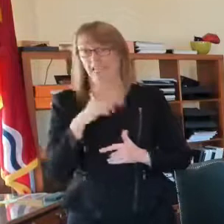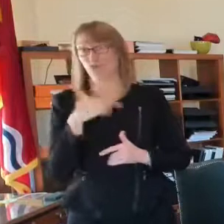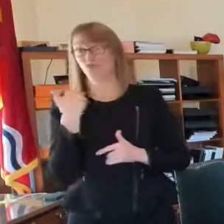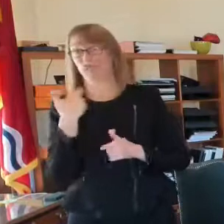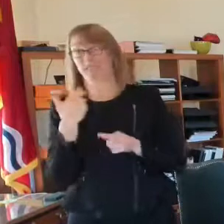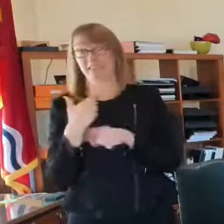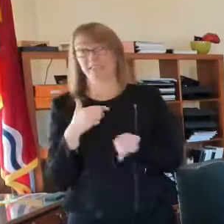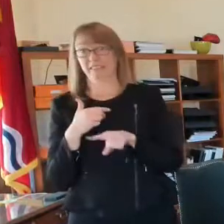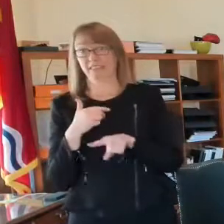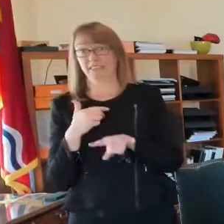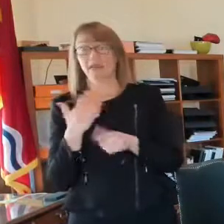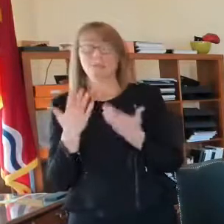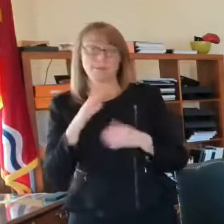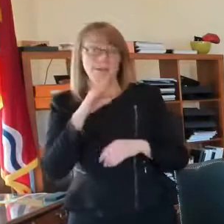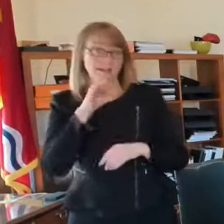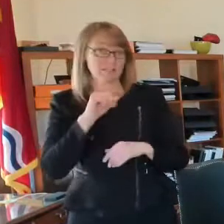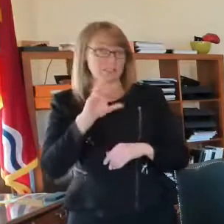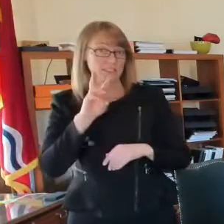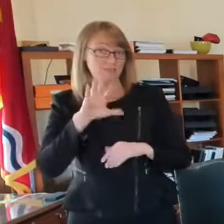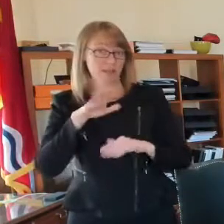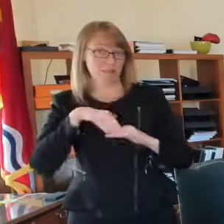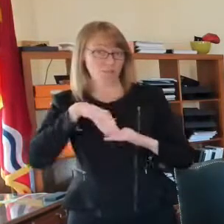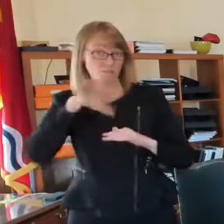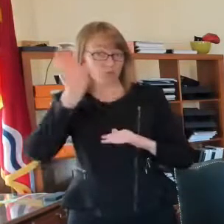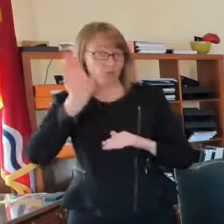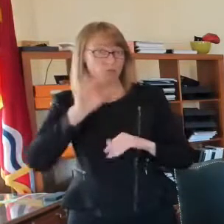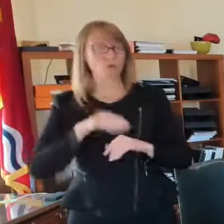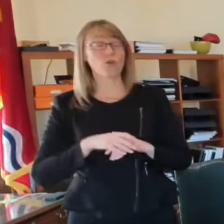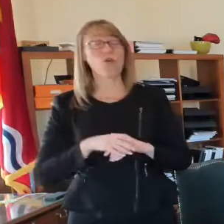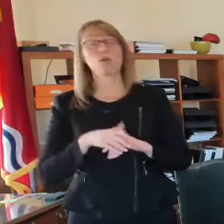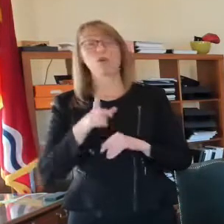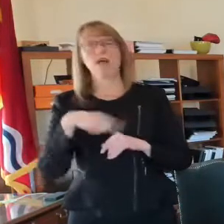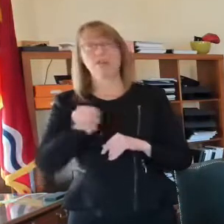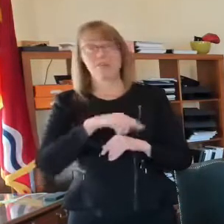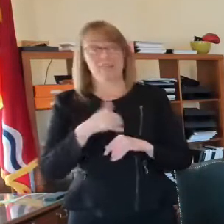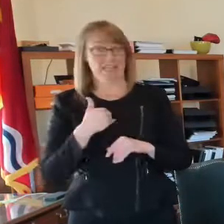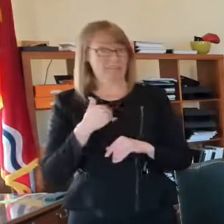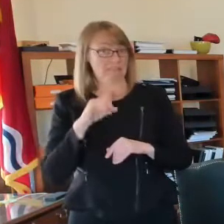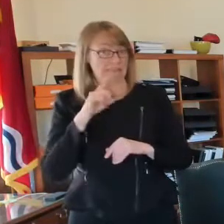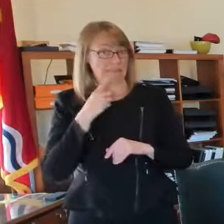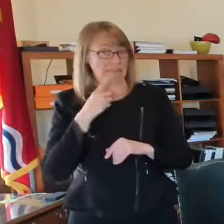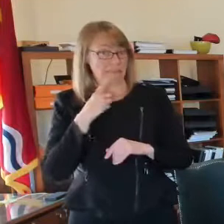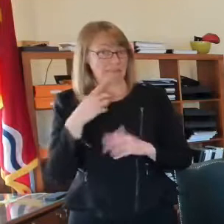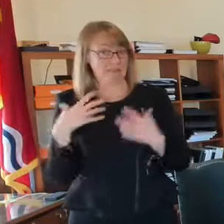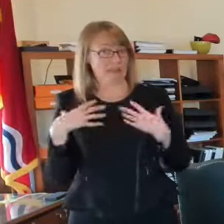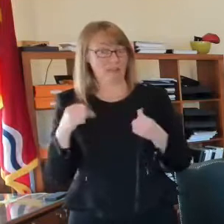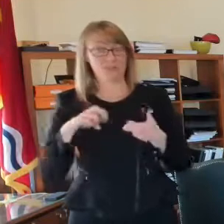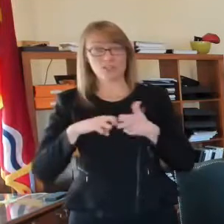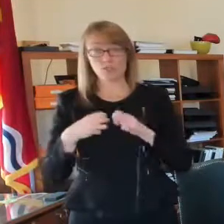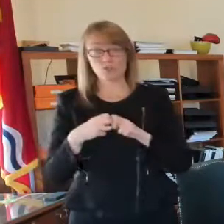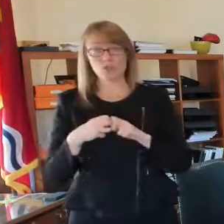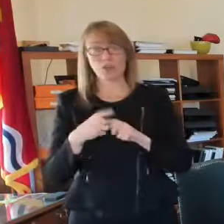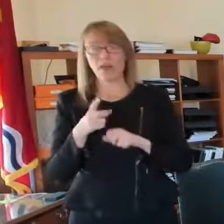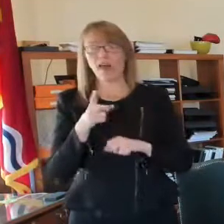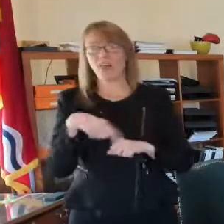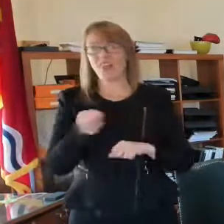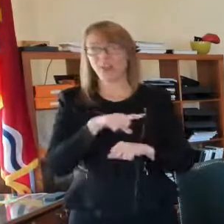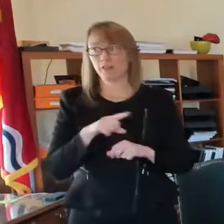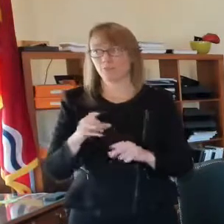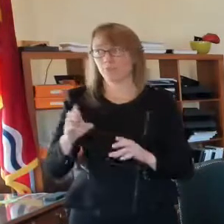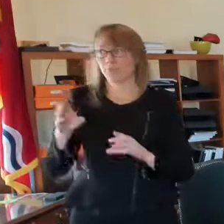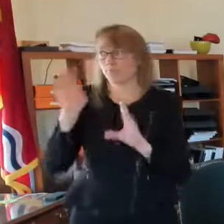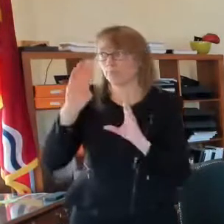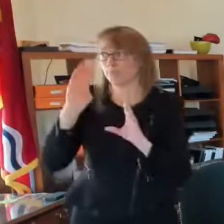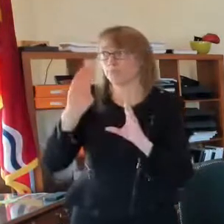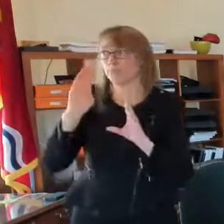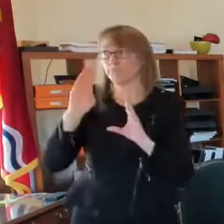health conditions. And they have really taken to heart the message, which is, you've got to